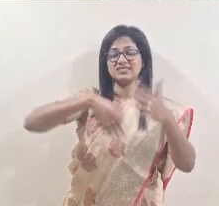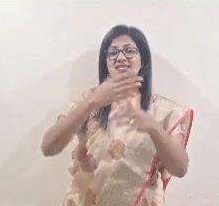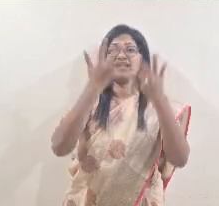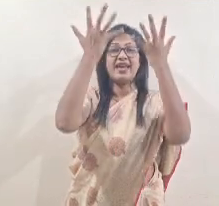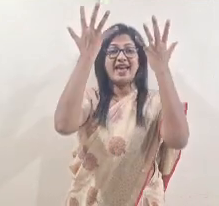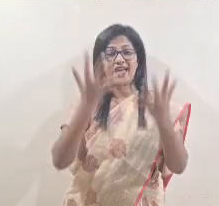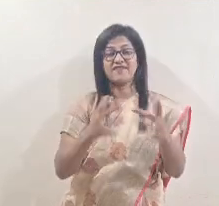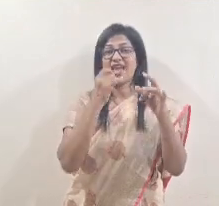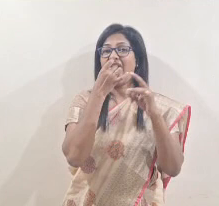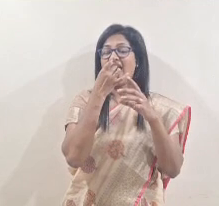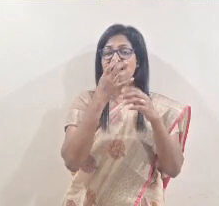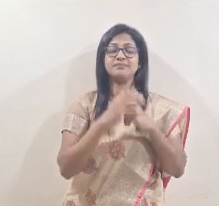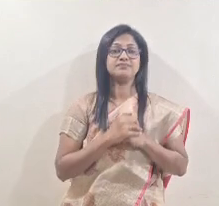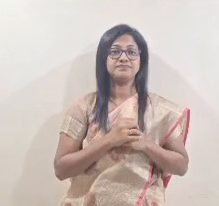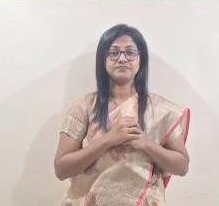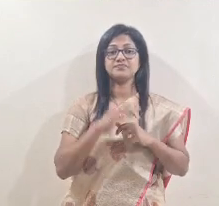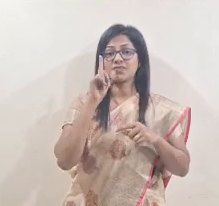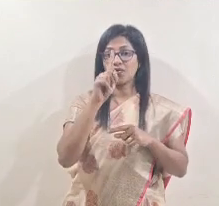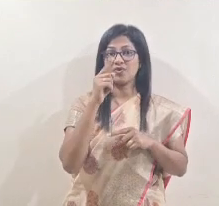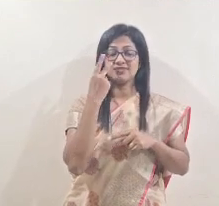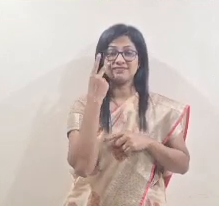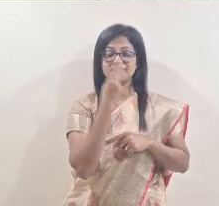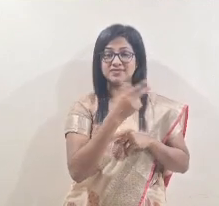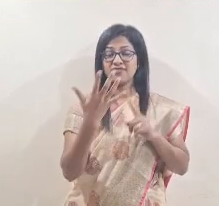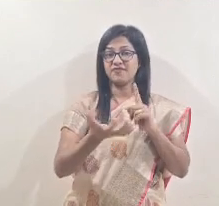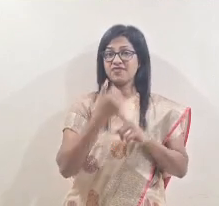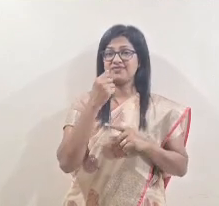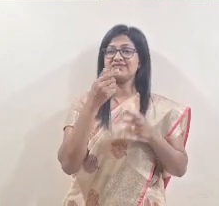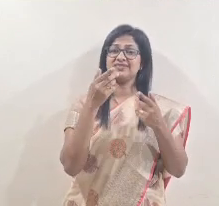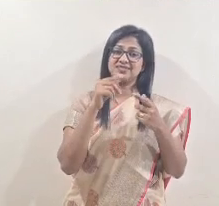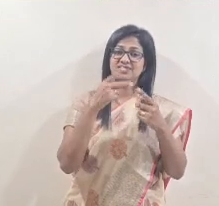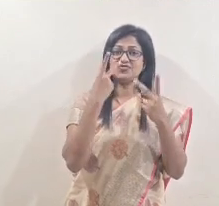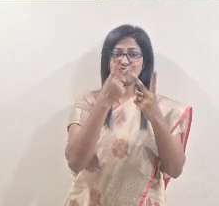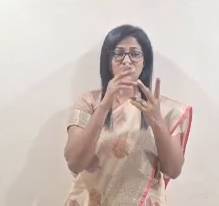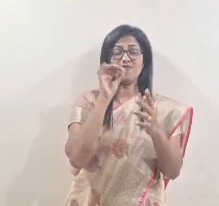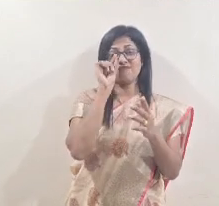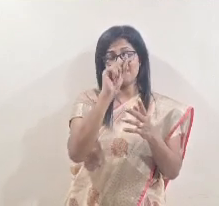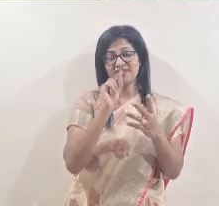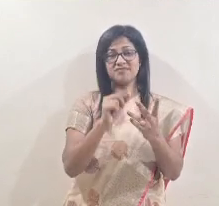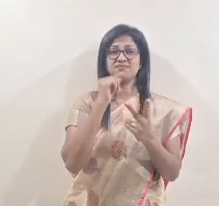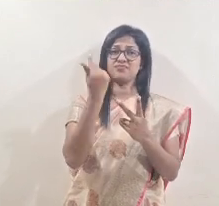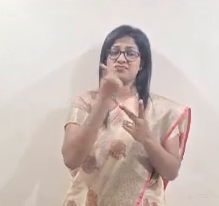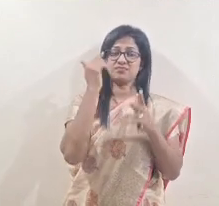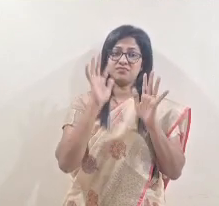heavy metals. So one thing we have found that in spite of using these two emission factors,